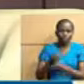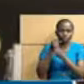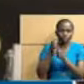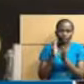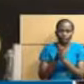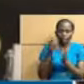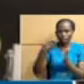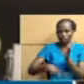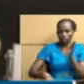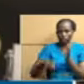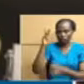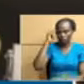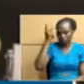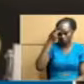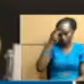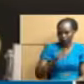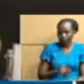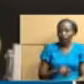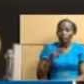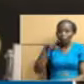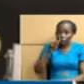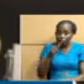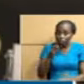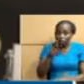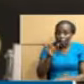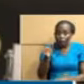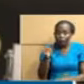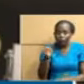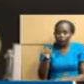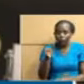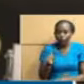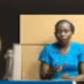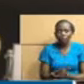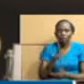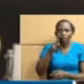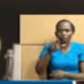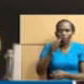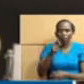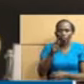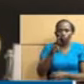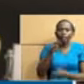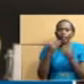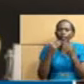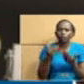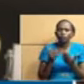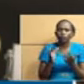Policy. Patrick is already available? Yes, Patrick is here with us. Patrick, thank you for joining us this